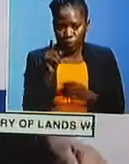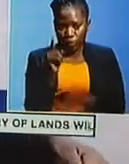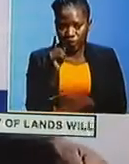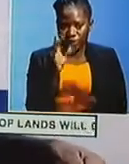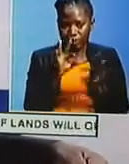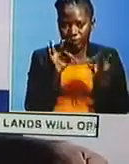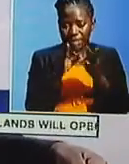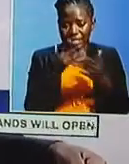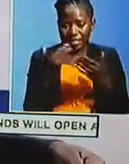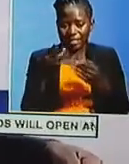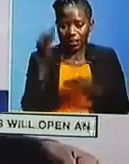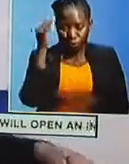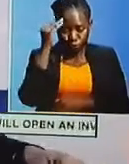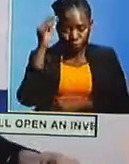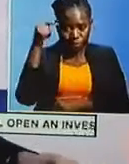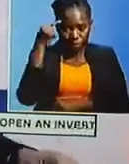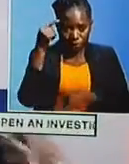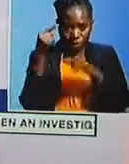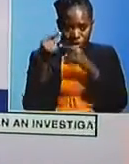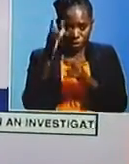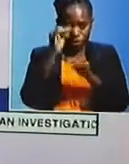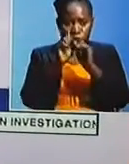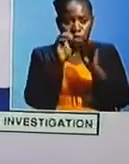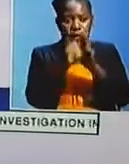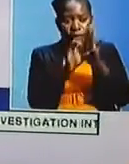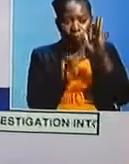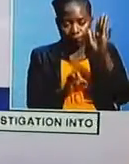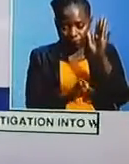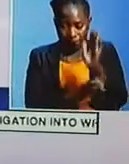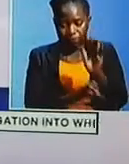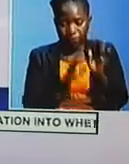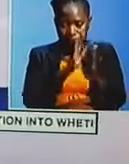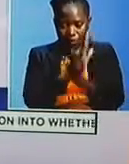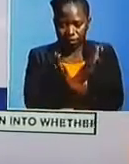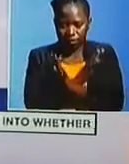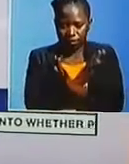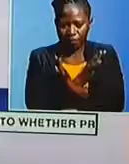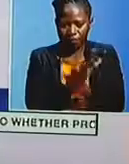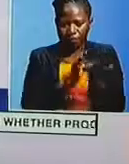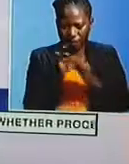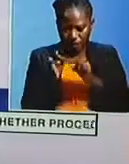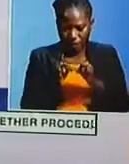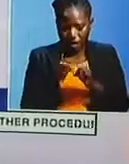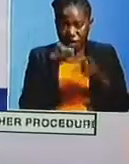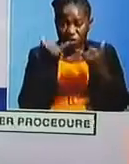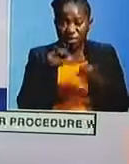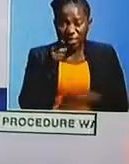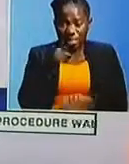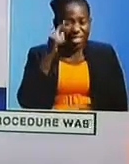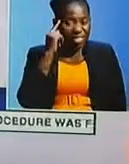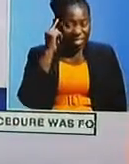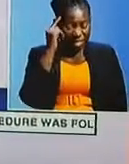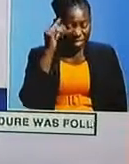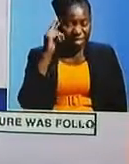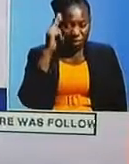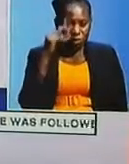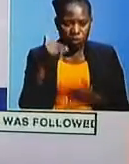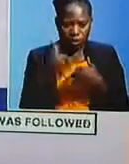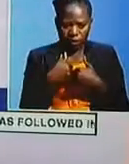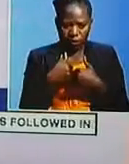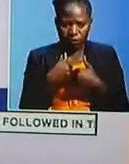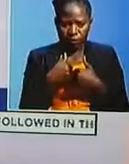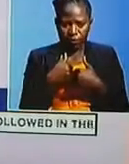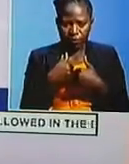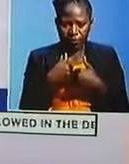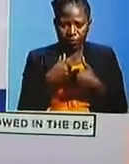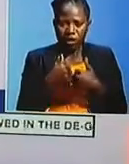Constitution of Zambia establishes the Zambia Intelligence Services. There is a reason that certain things may not go